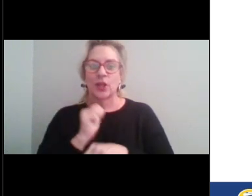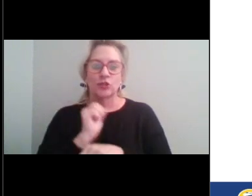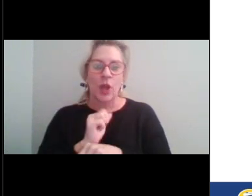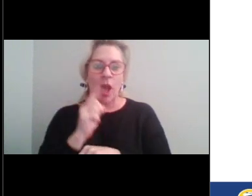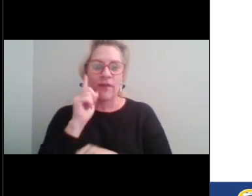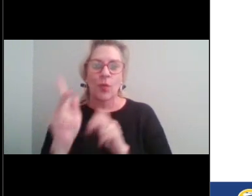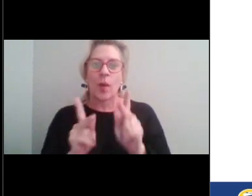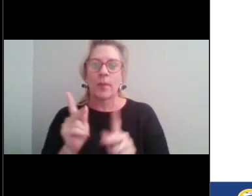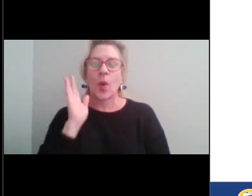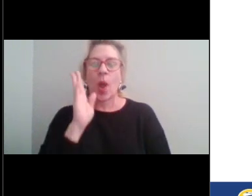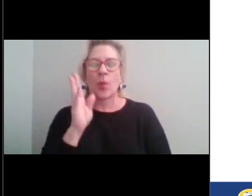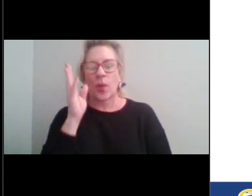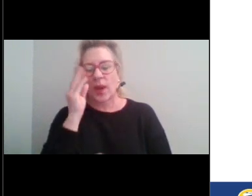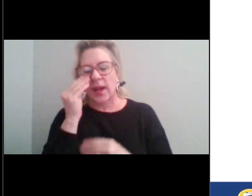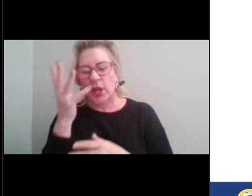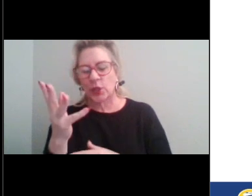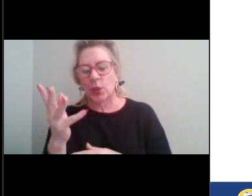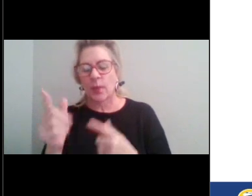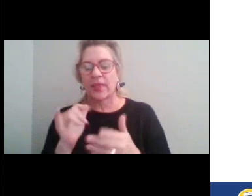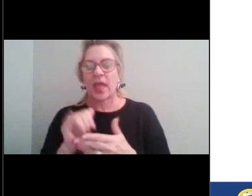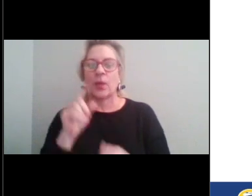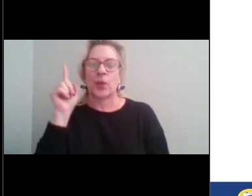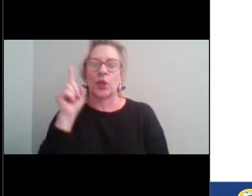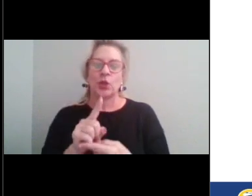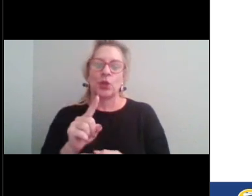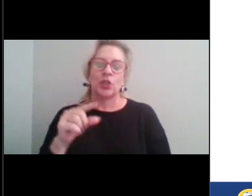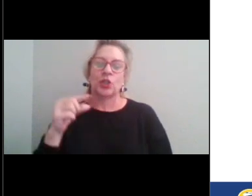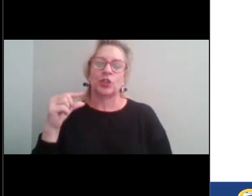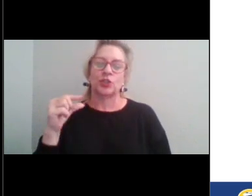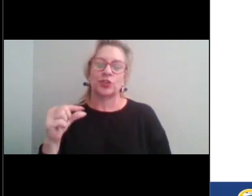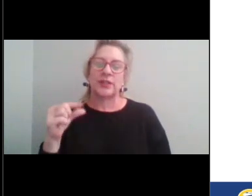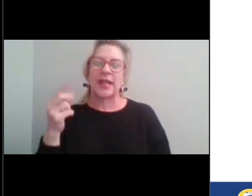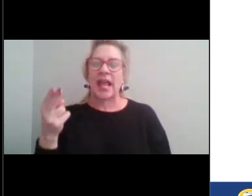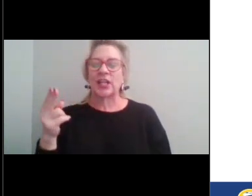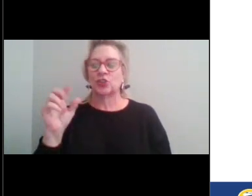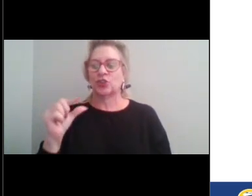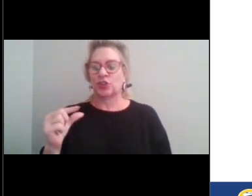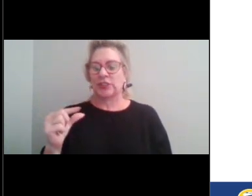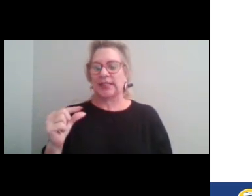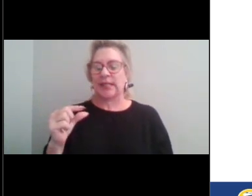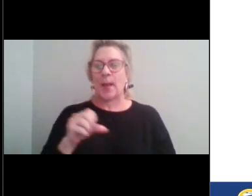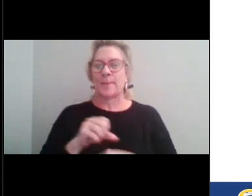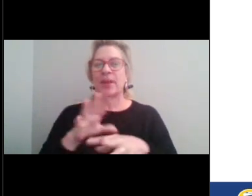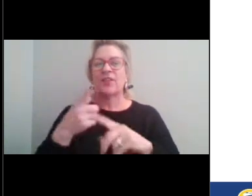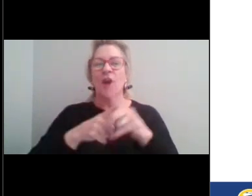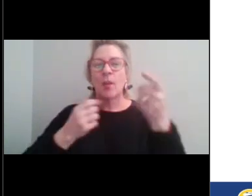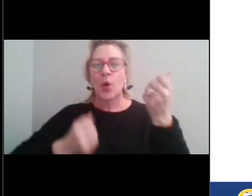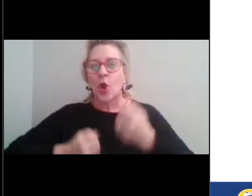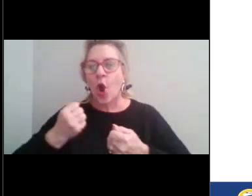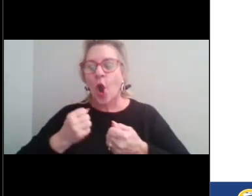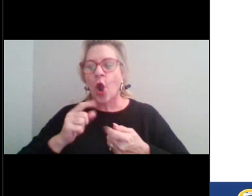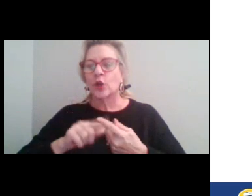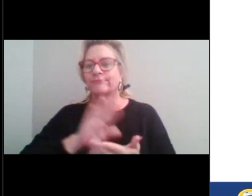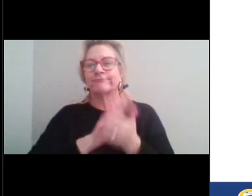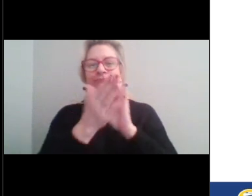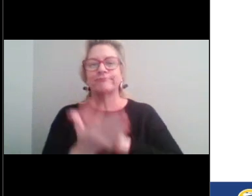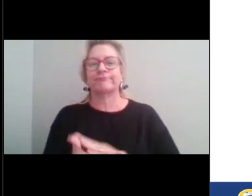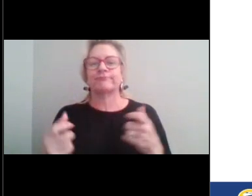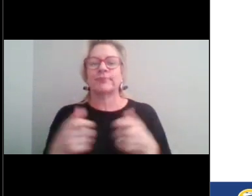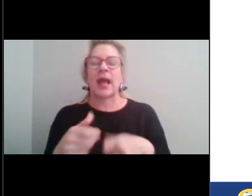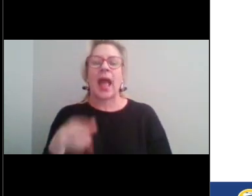going to report to you on that. Reduce GHG emissions, which again, moving from the vehicle to electrified